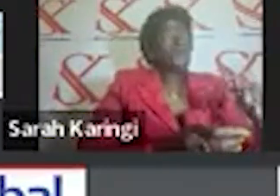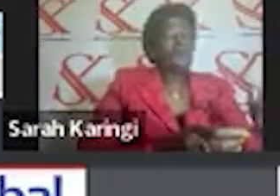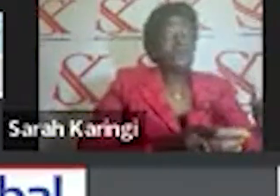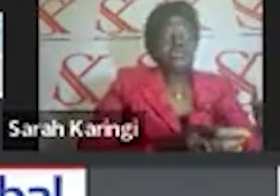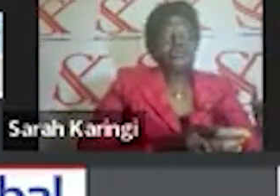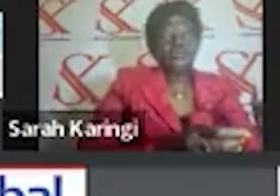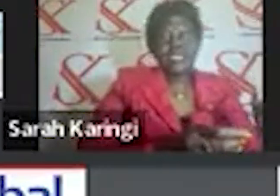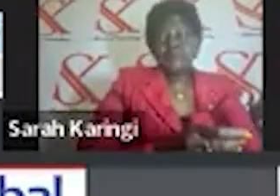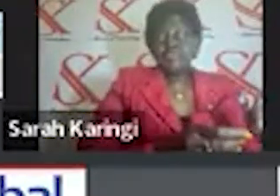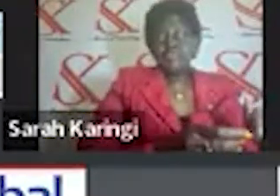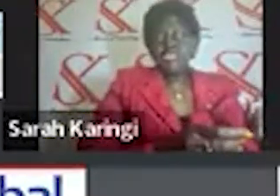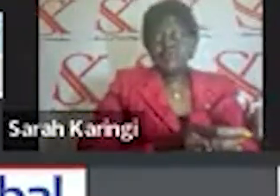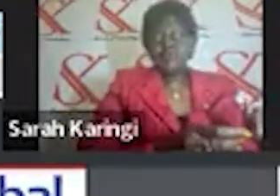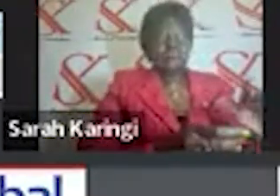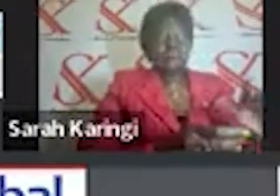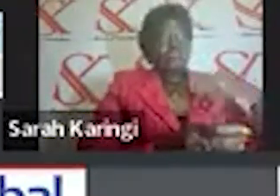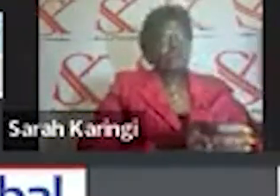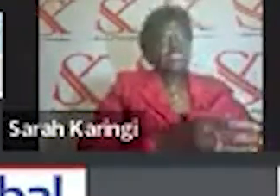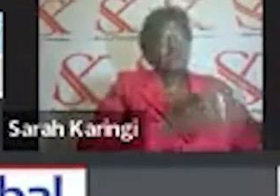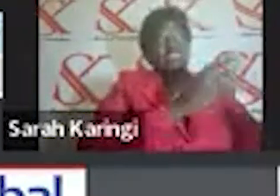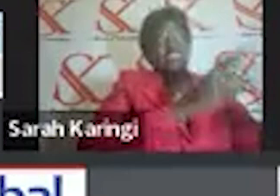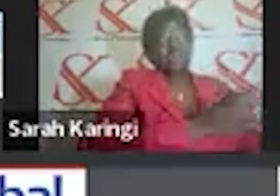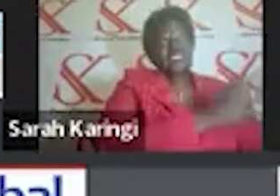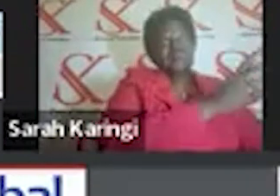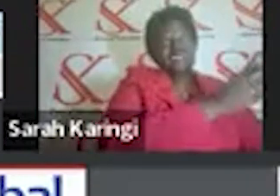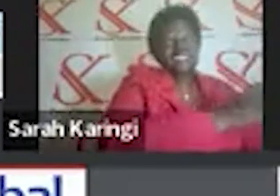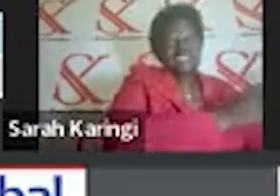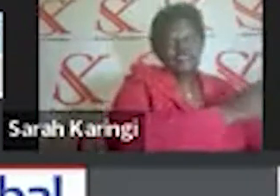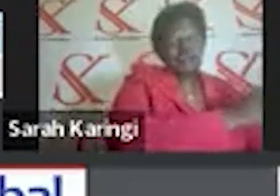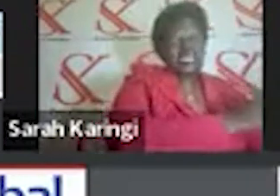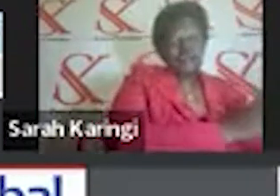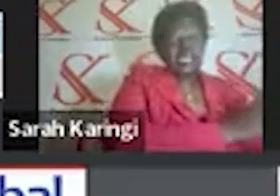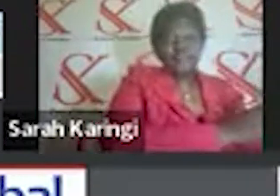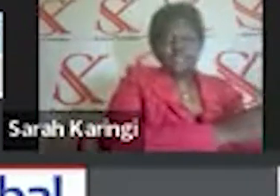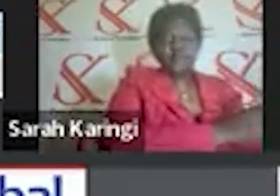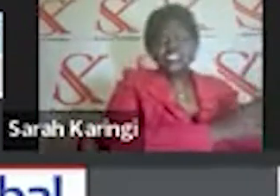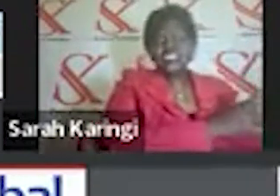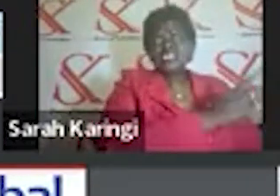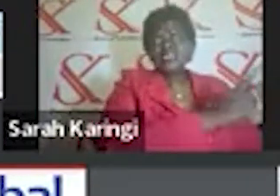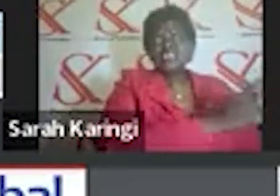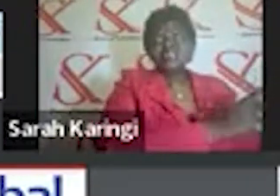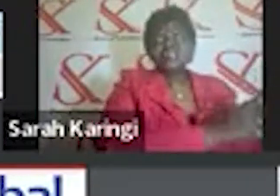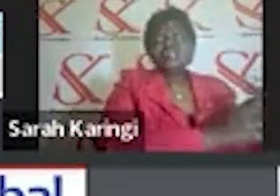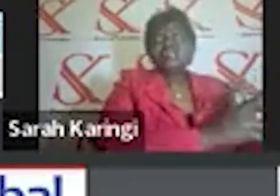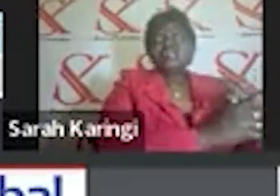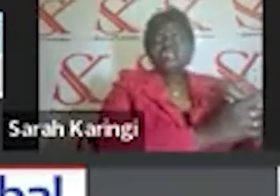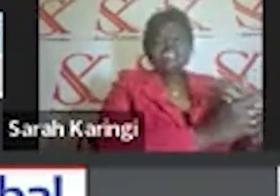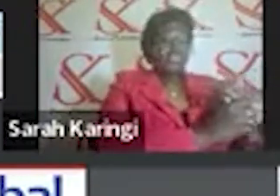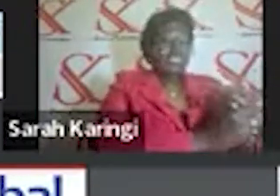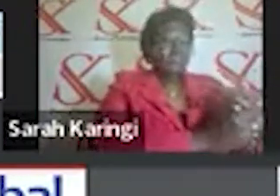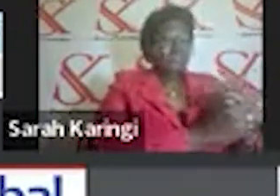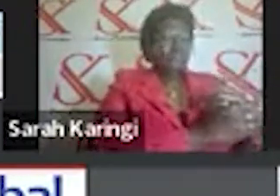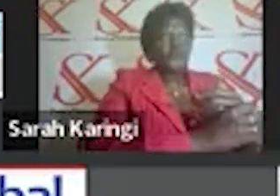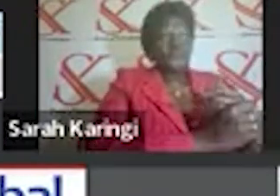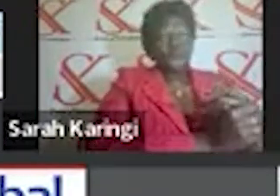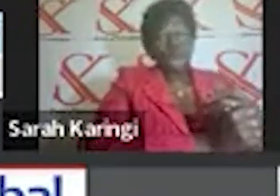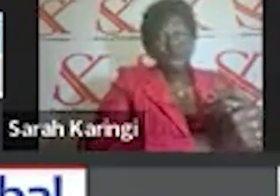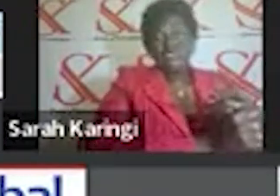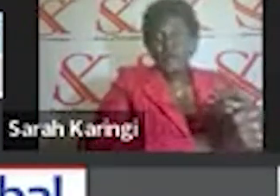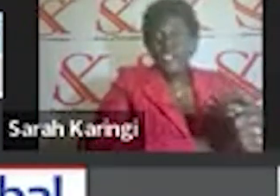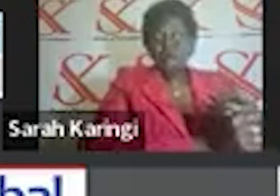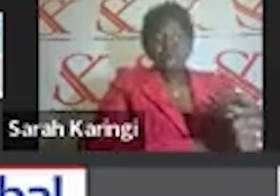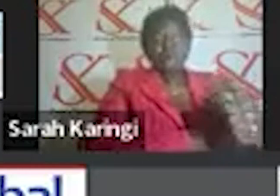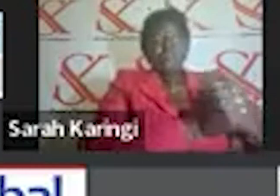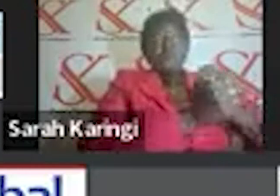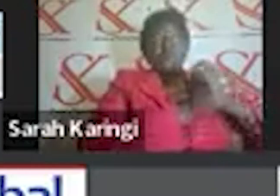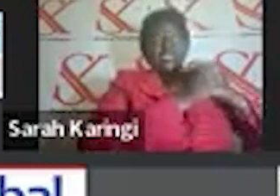to go to Dubai with my daughter because she has been taking over the business story by story, and I've been coaching her and mentoring her. And I told her I want to go with you to